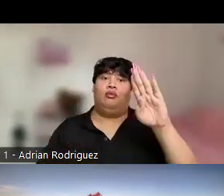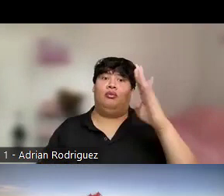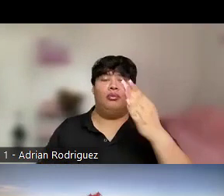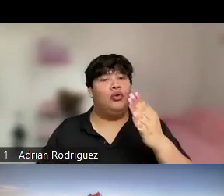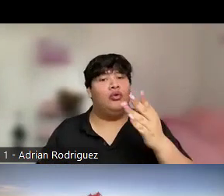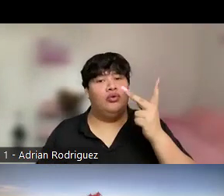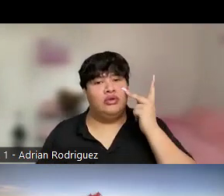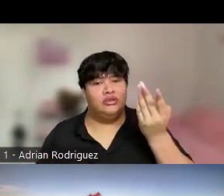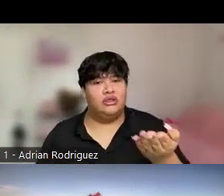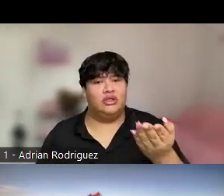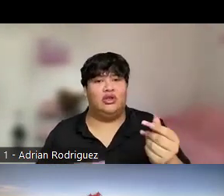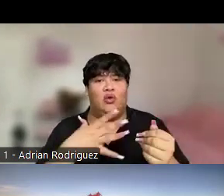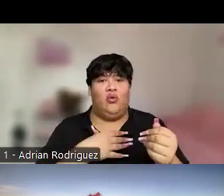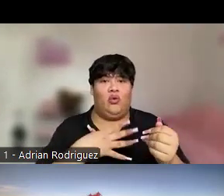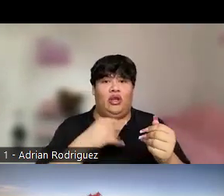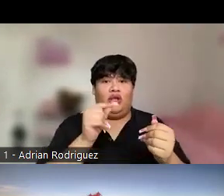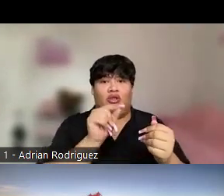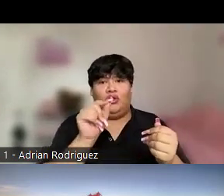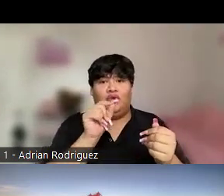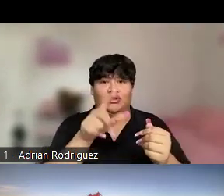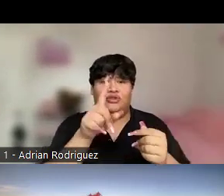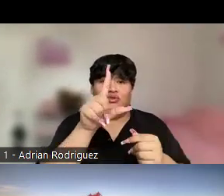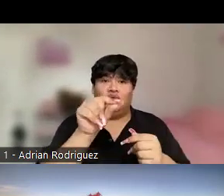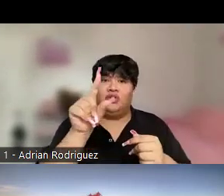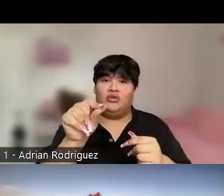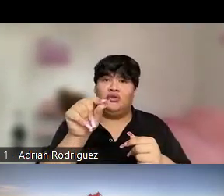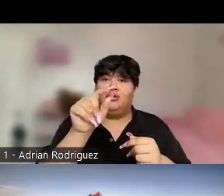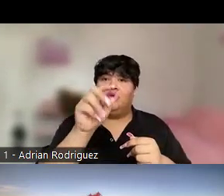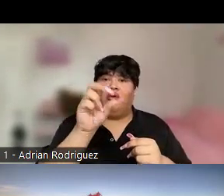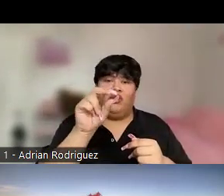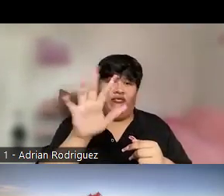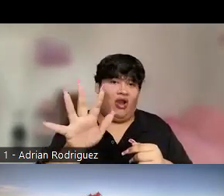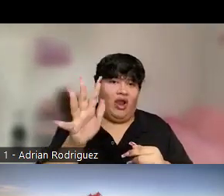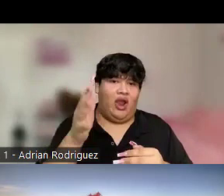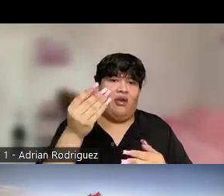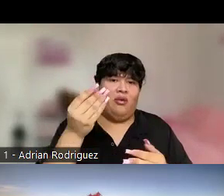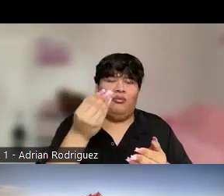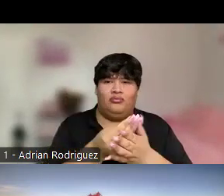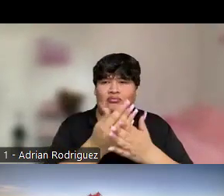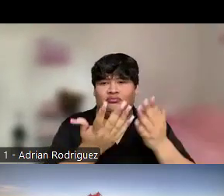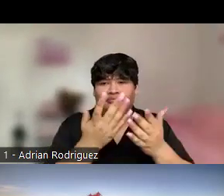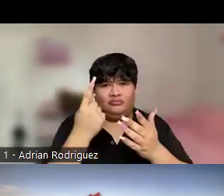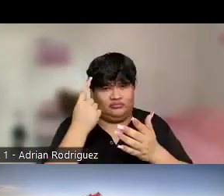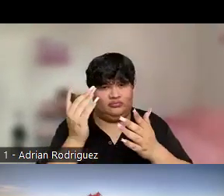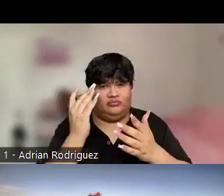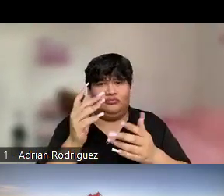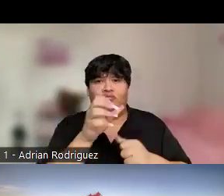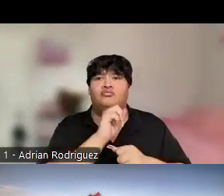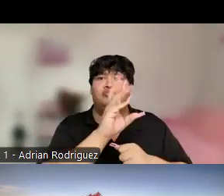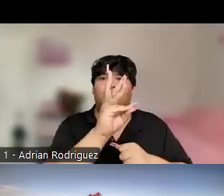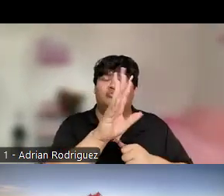the sort of white dots in it is the 2025 estimation for Californians age 55 plus